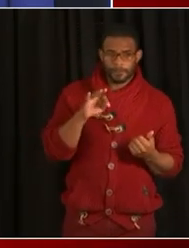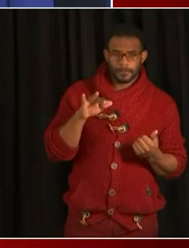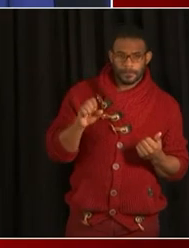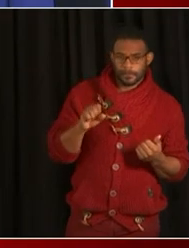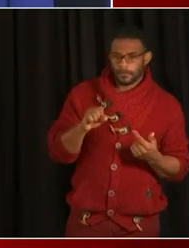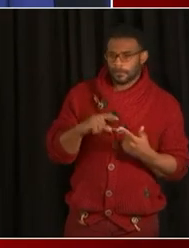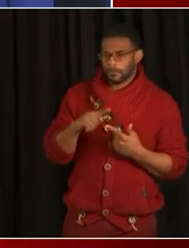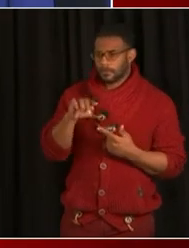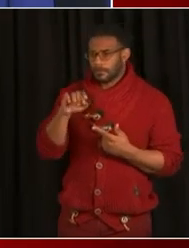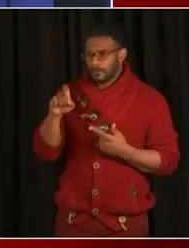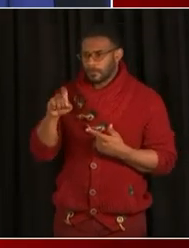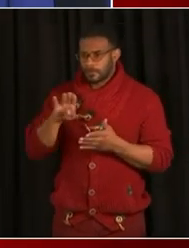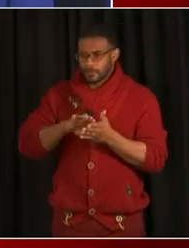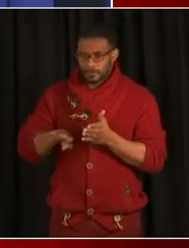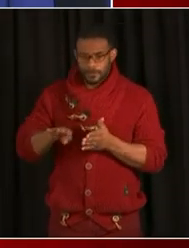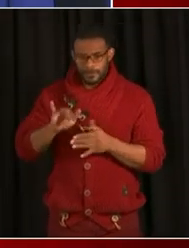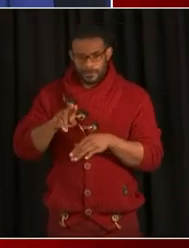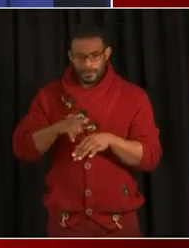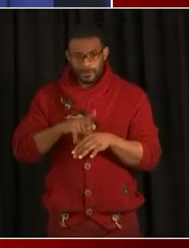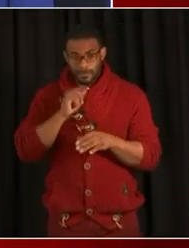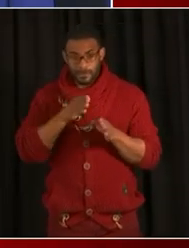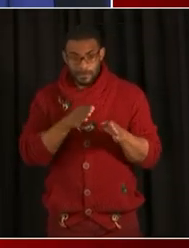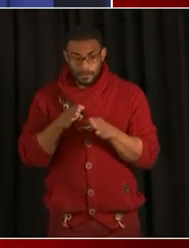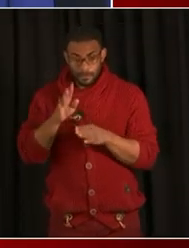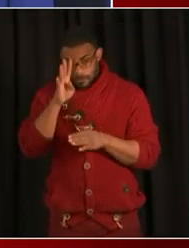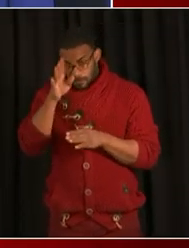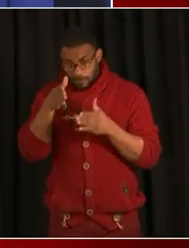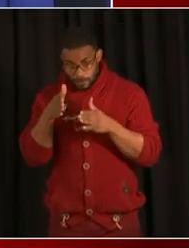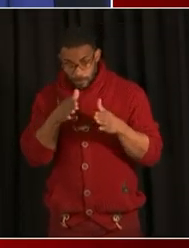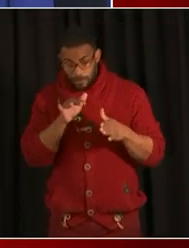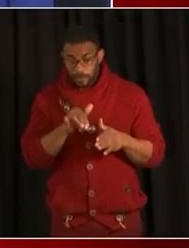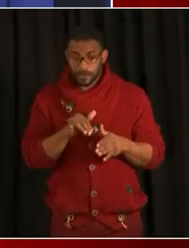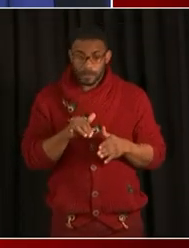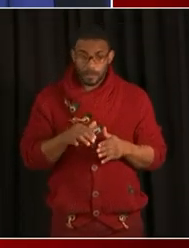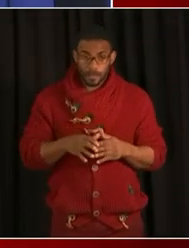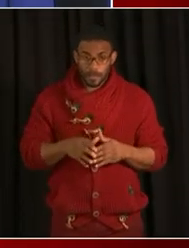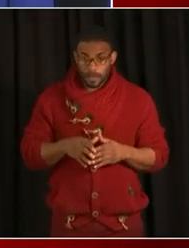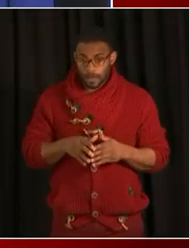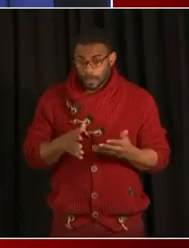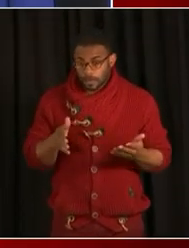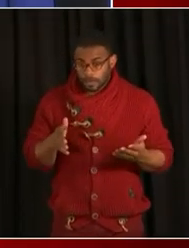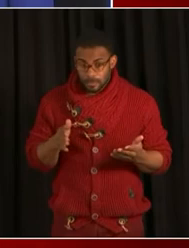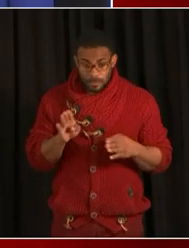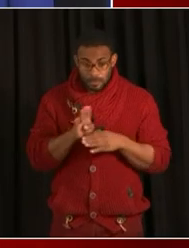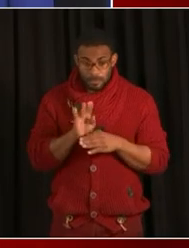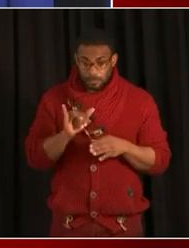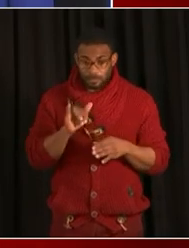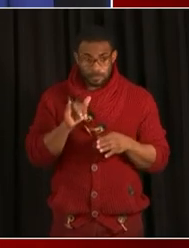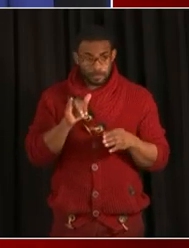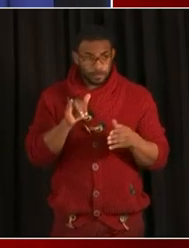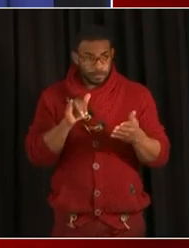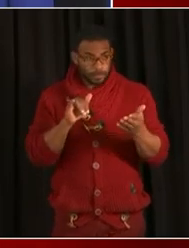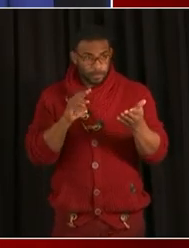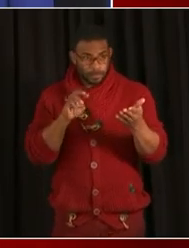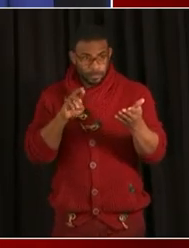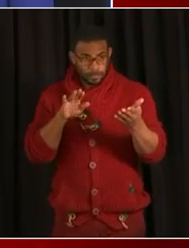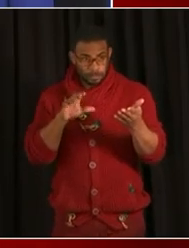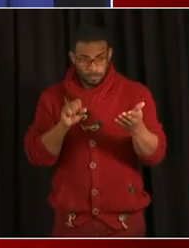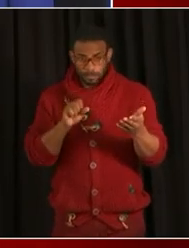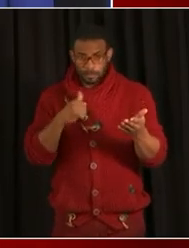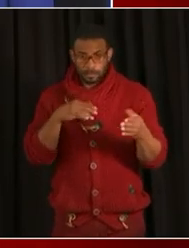and tax abatements and things of that nature, there's creative ways where, a business like Mart doesn't have to